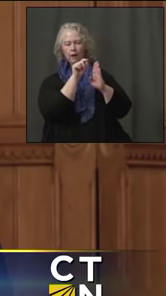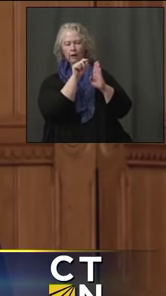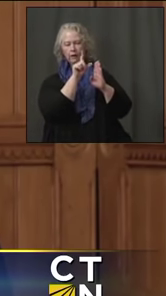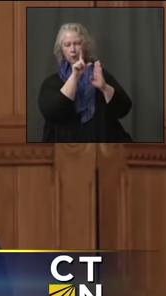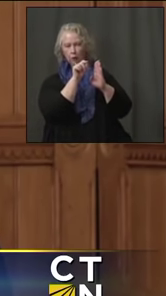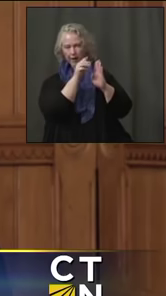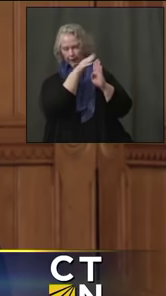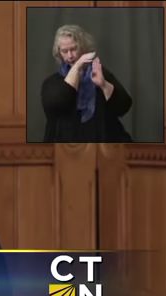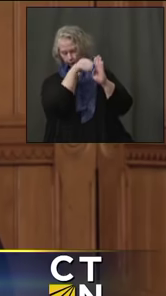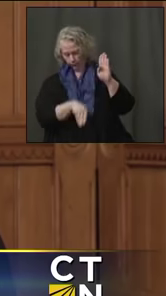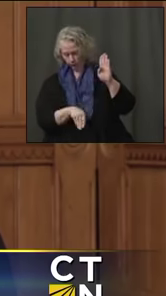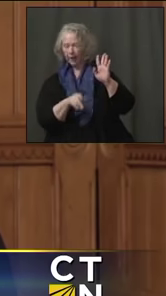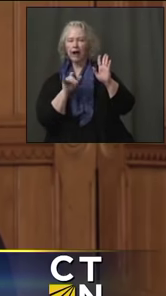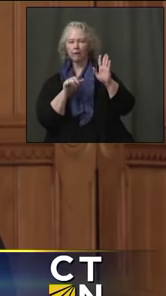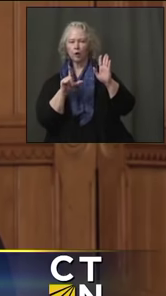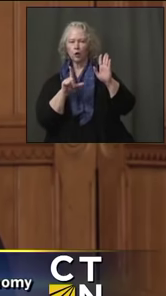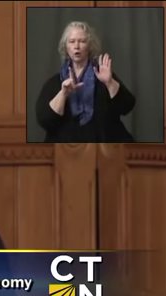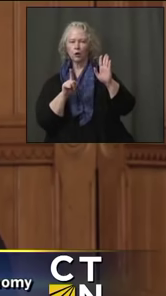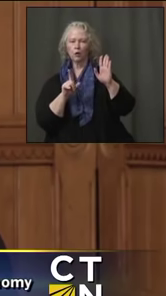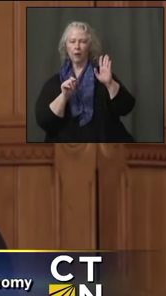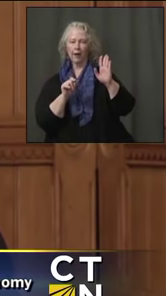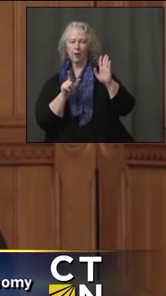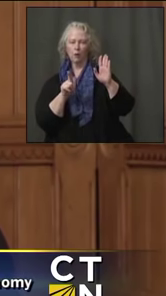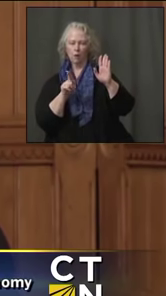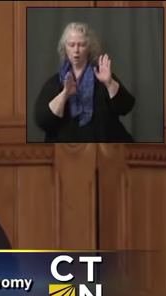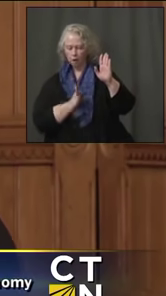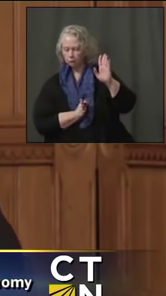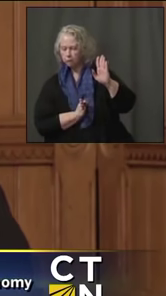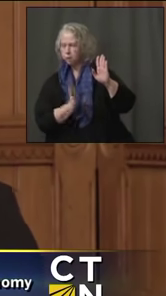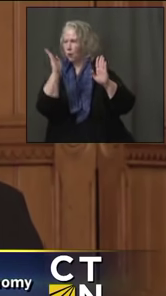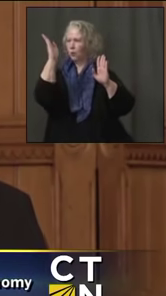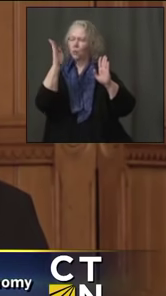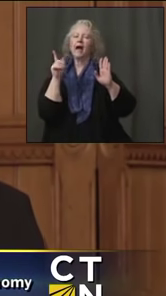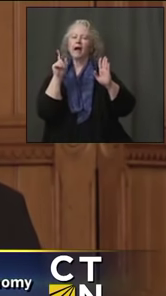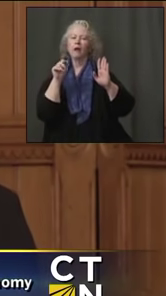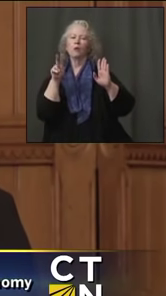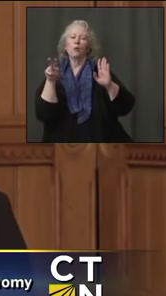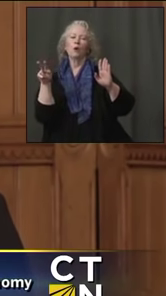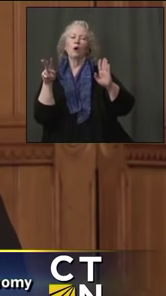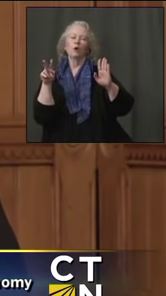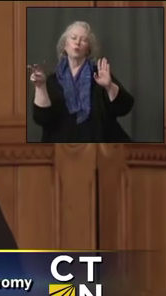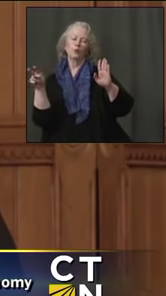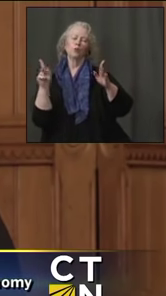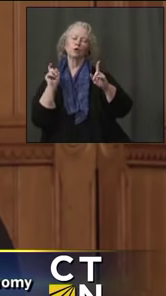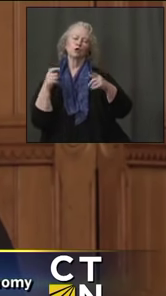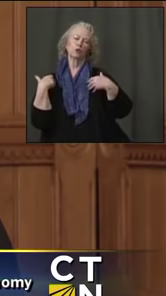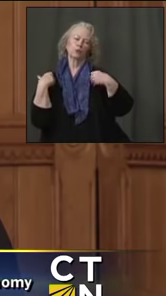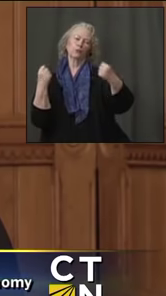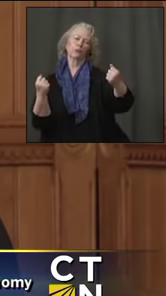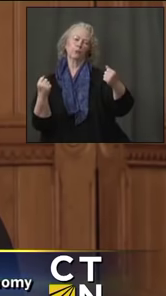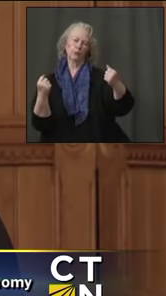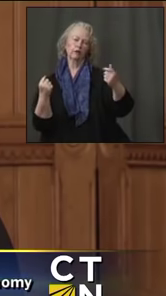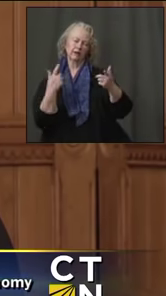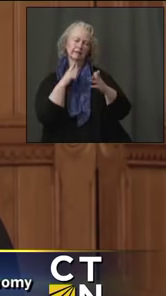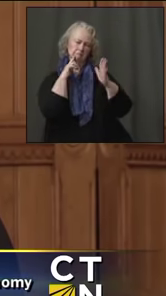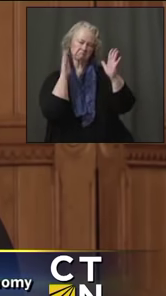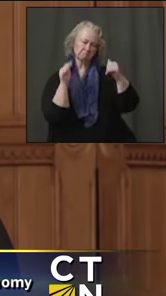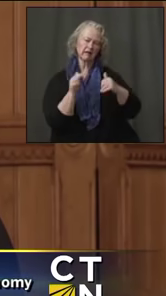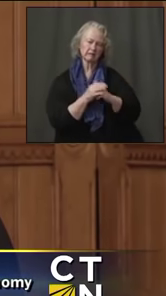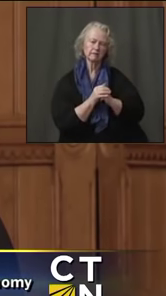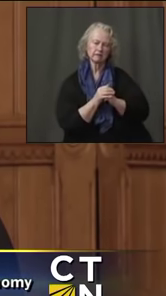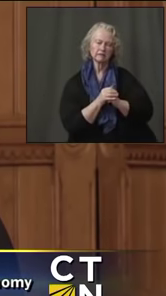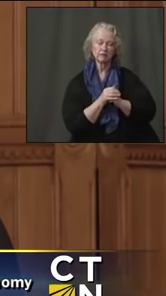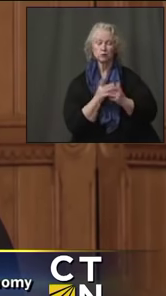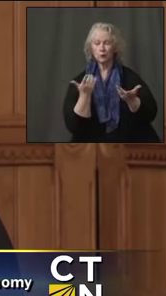see growth. And obviously, the extent to which our businesses actually recover and we reopen and recover will impact